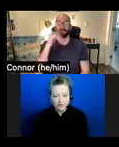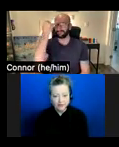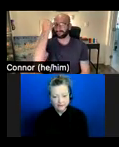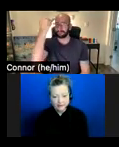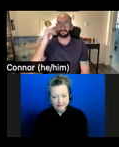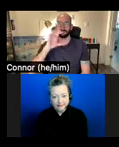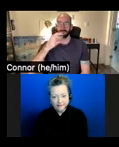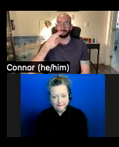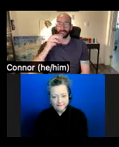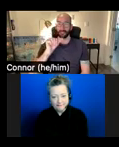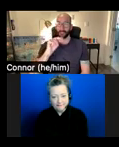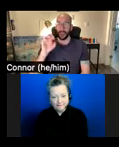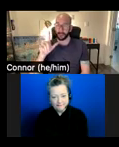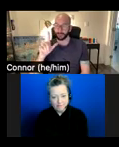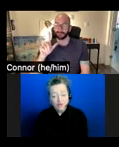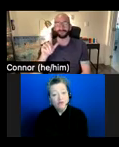along.